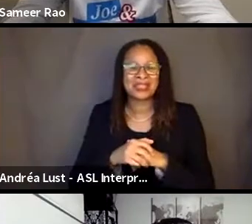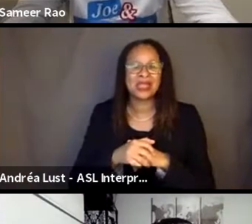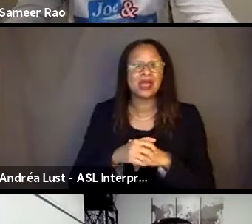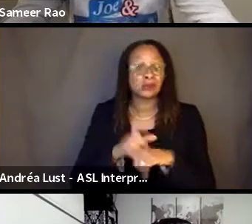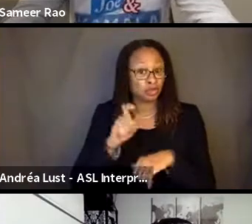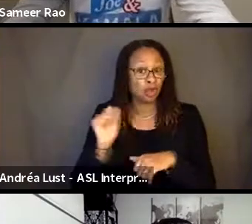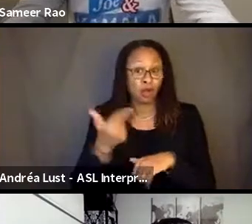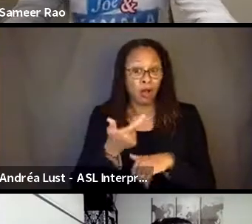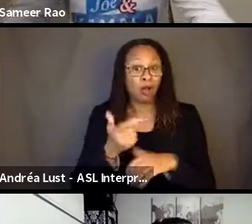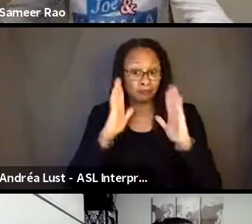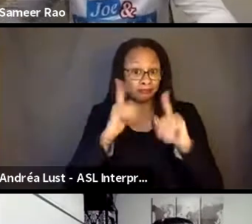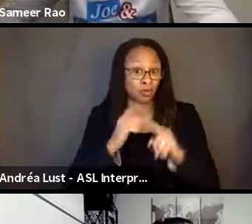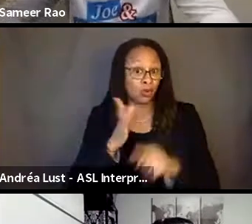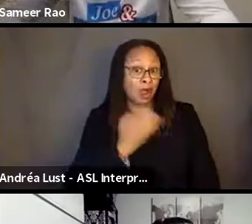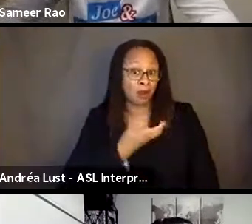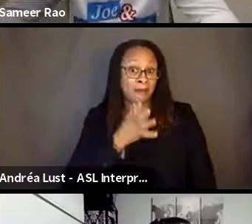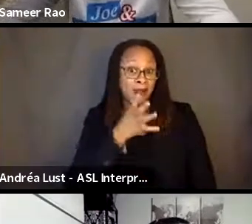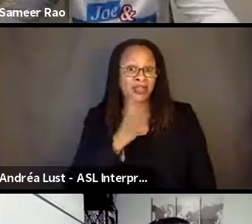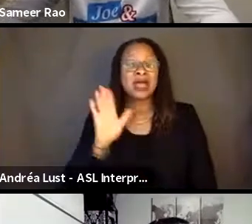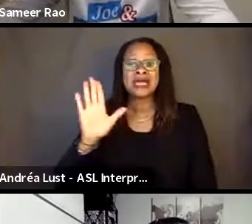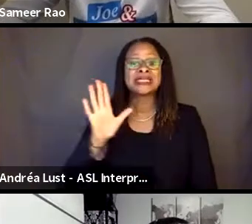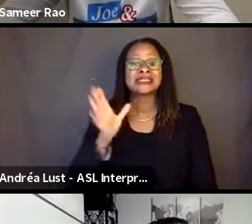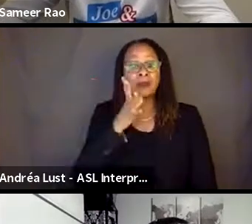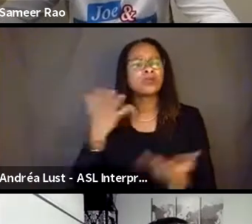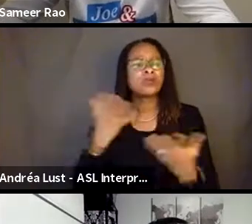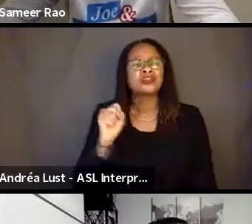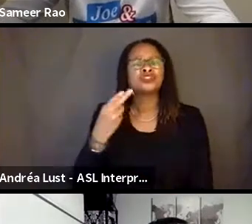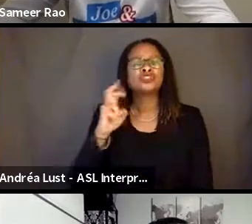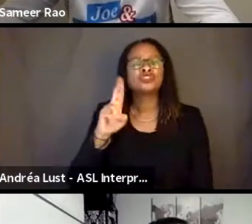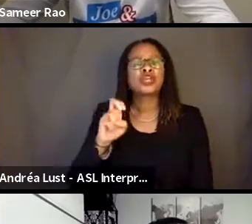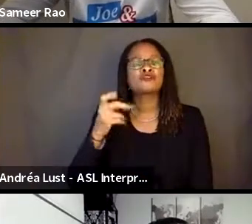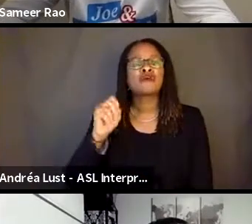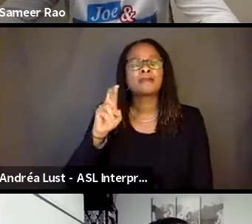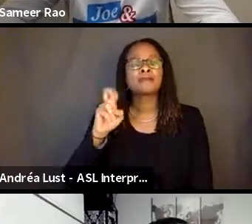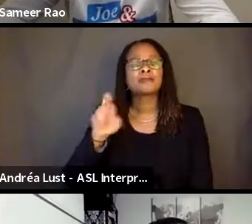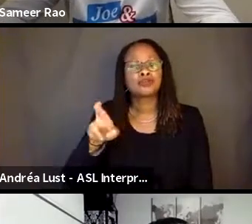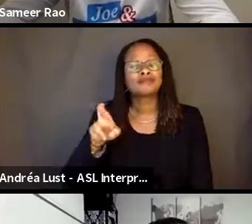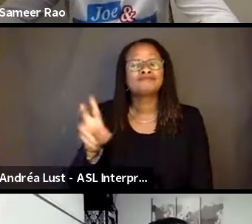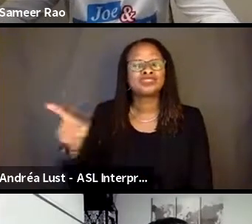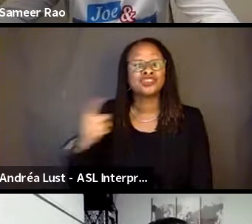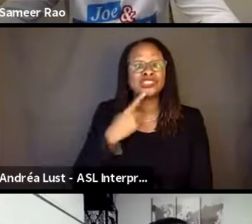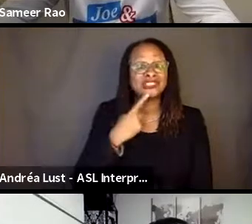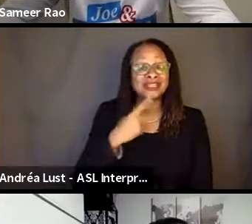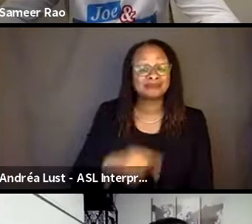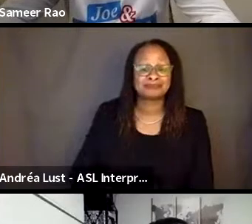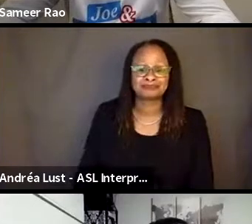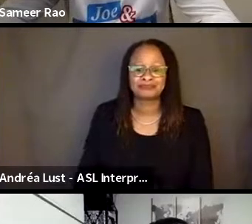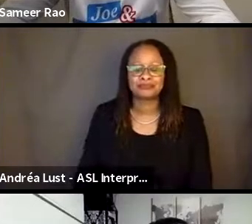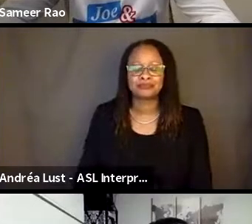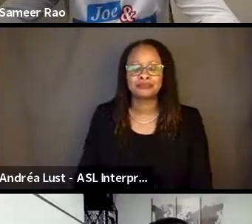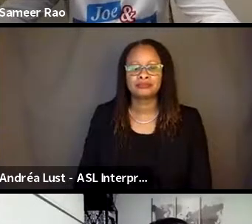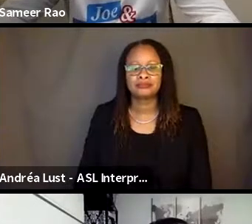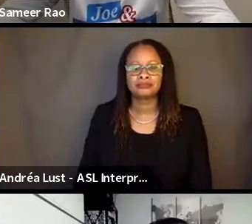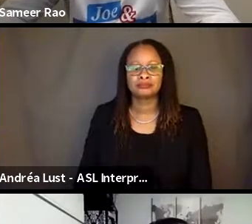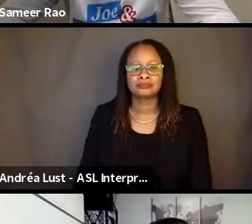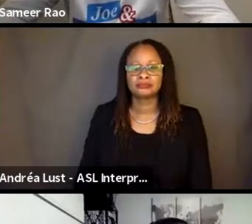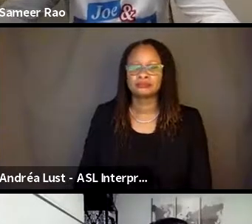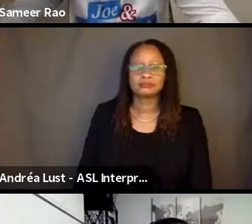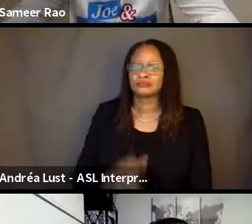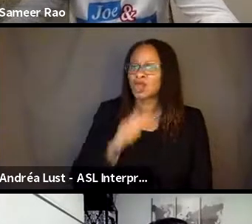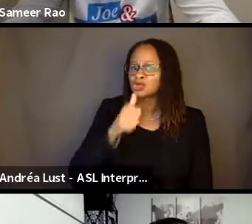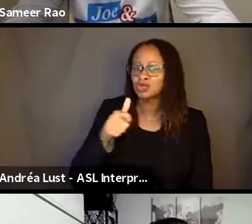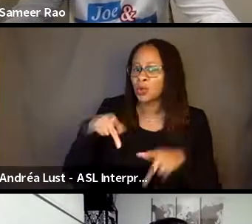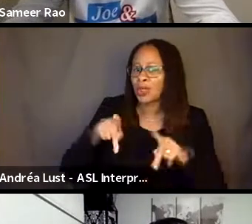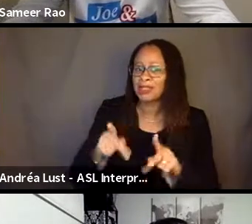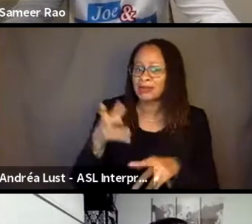mothers. His mother was a sharecropper, and she said, "Do not let them take our